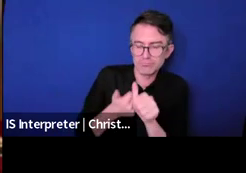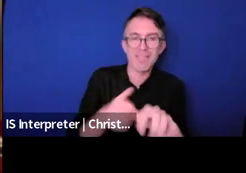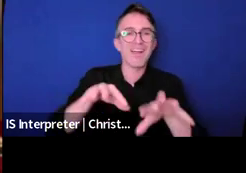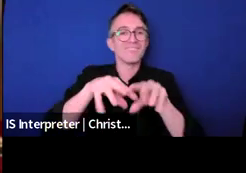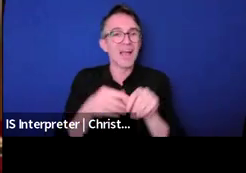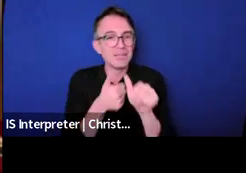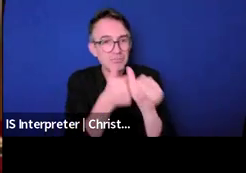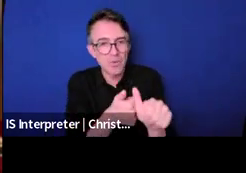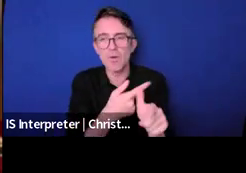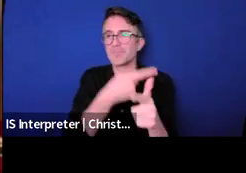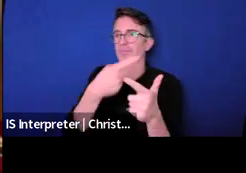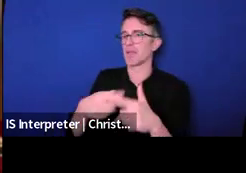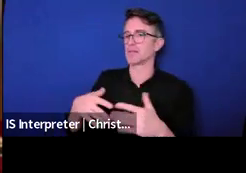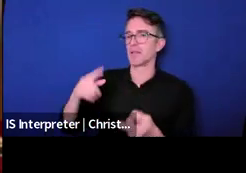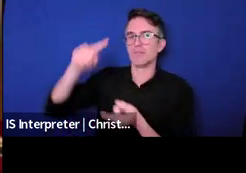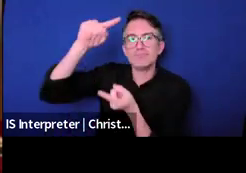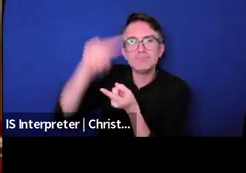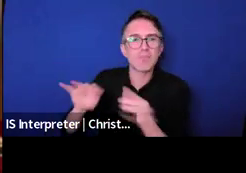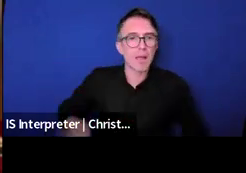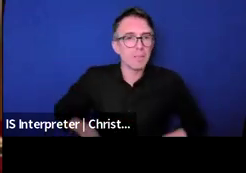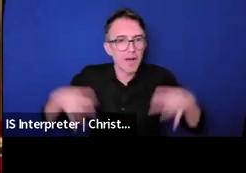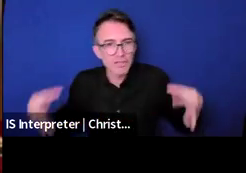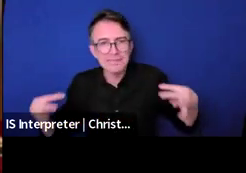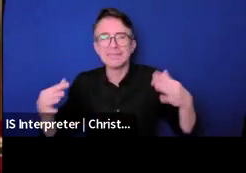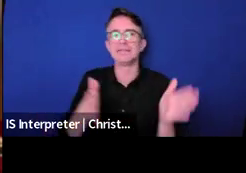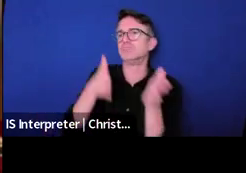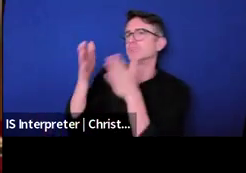the inclusive care and support agenda. So